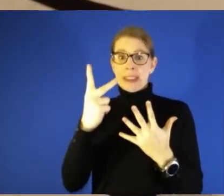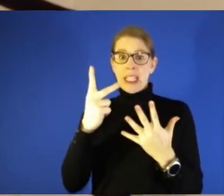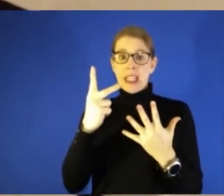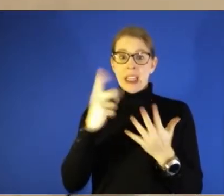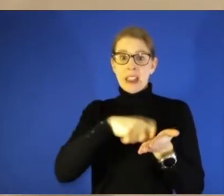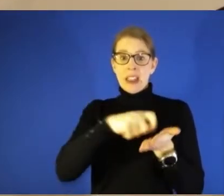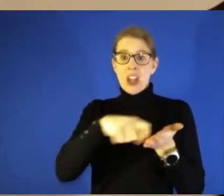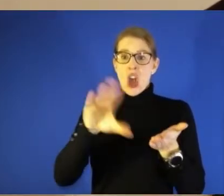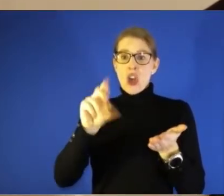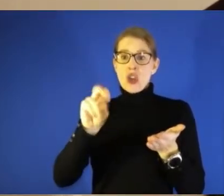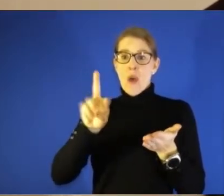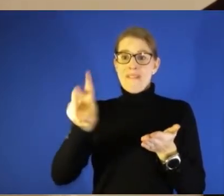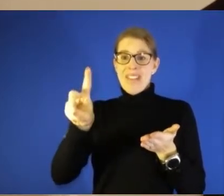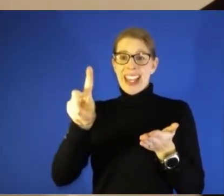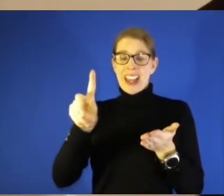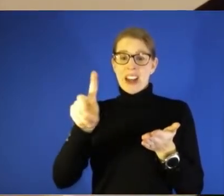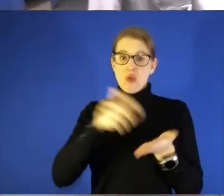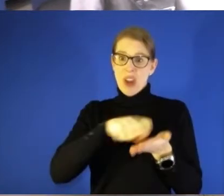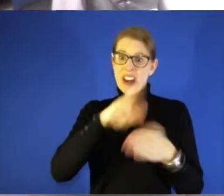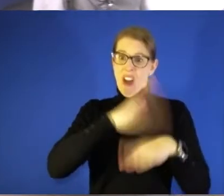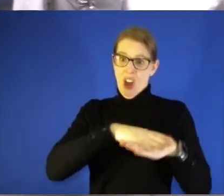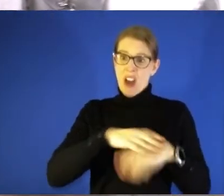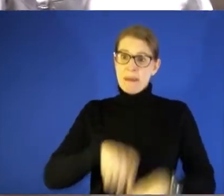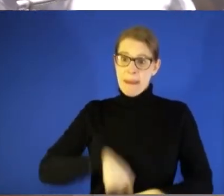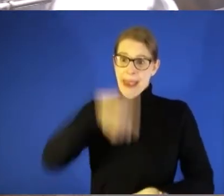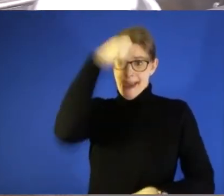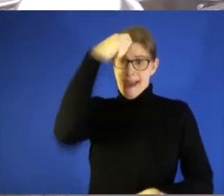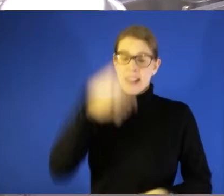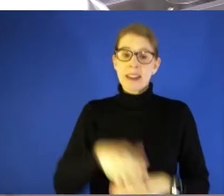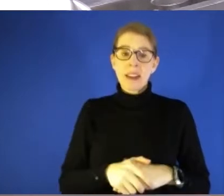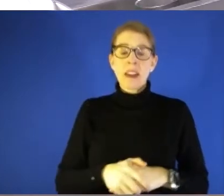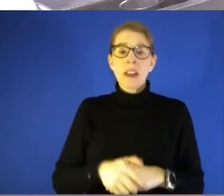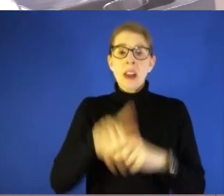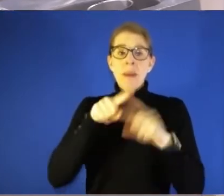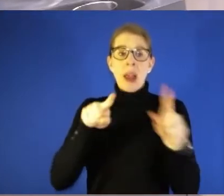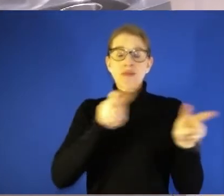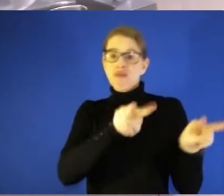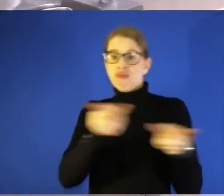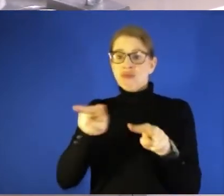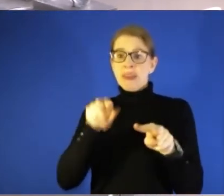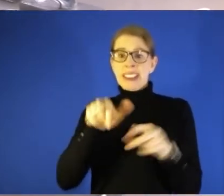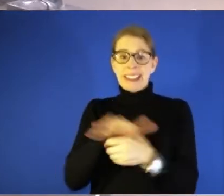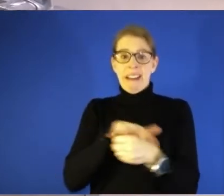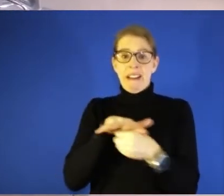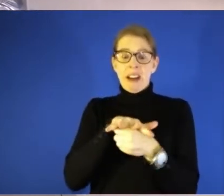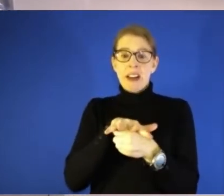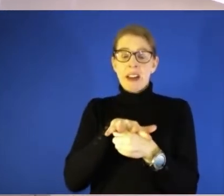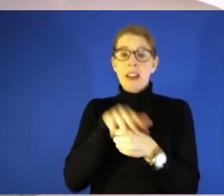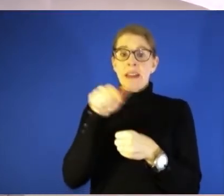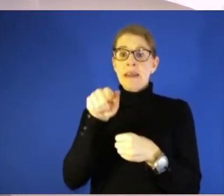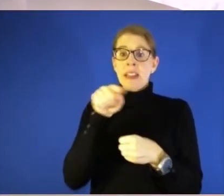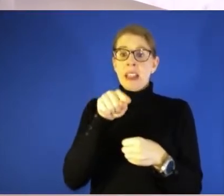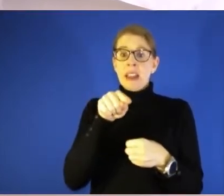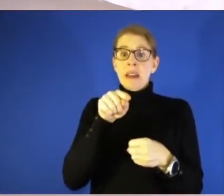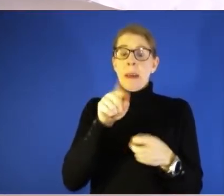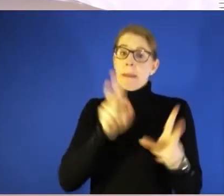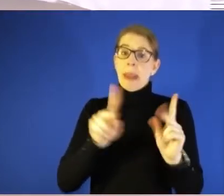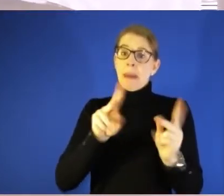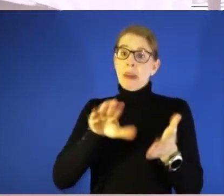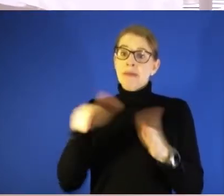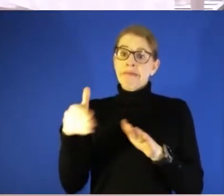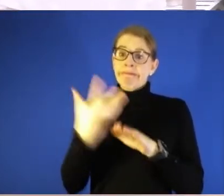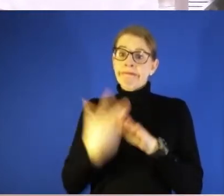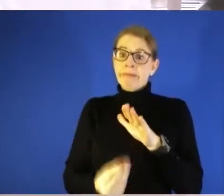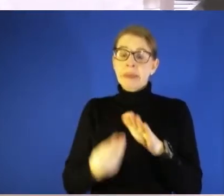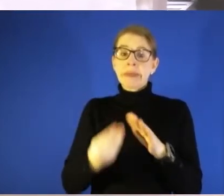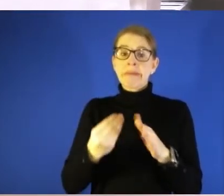bags, but by taking you all inside this area, it continues to be that constant reminder that these these are people. These are people's loved ones.